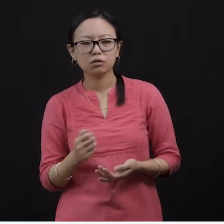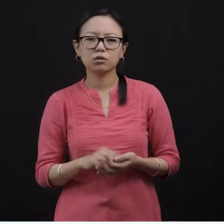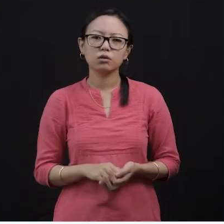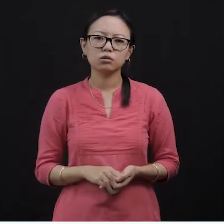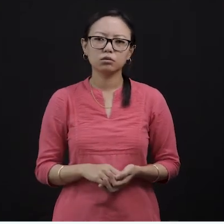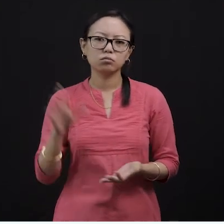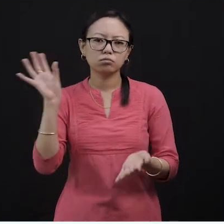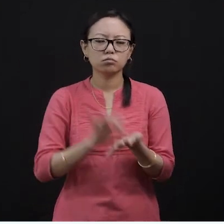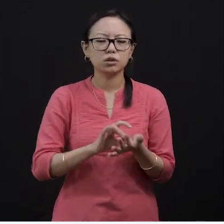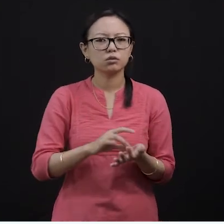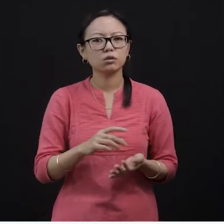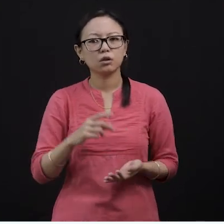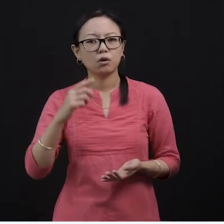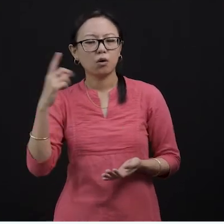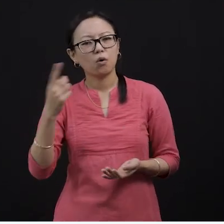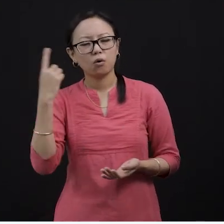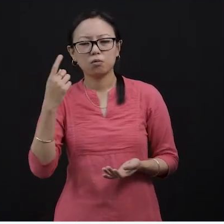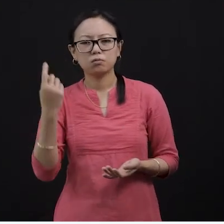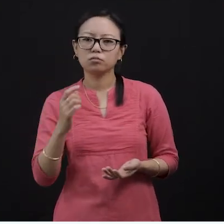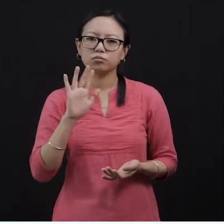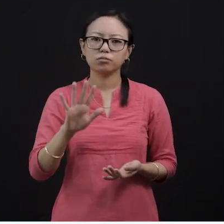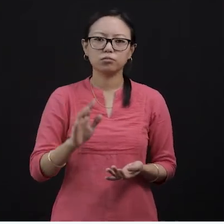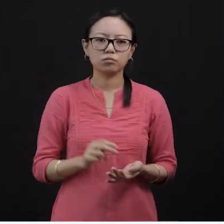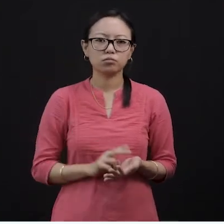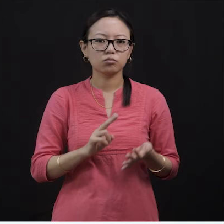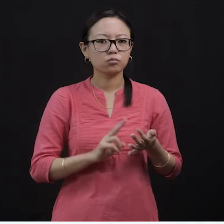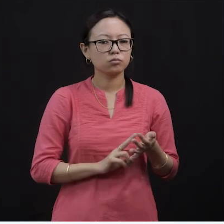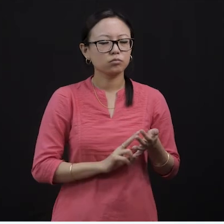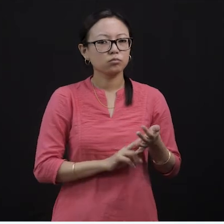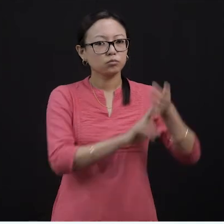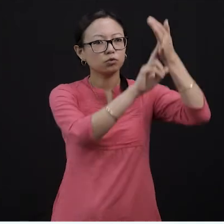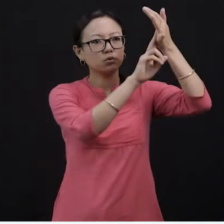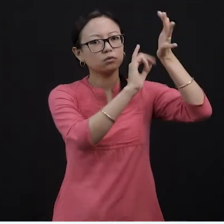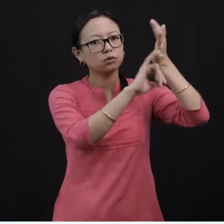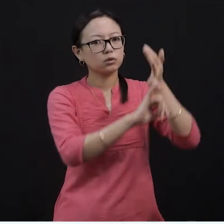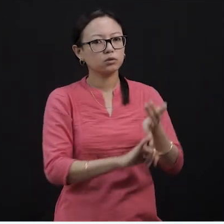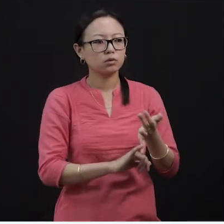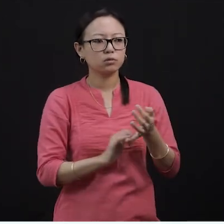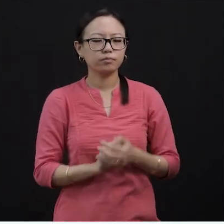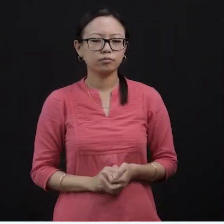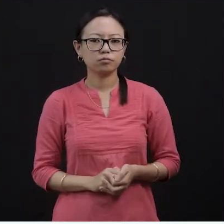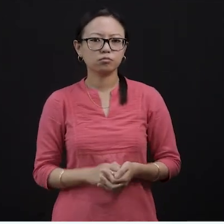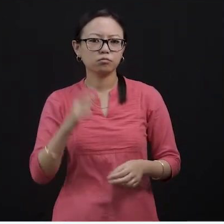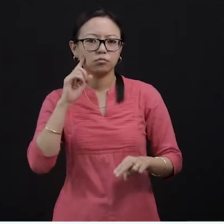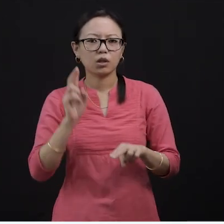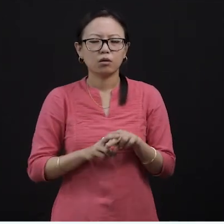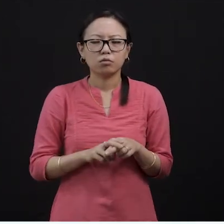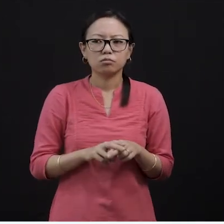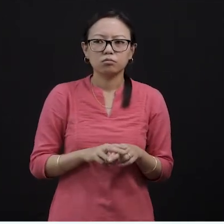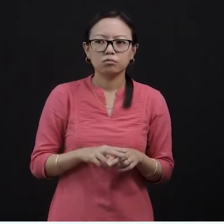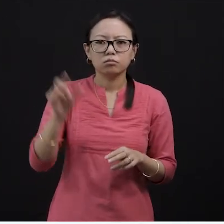two poles. If someone tells you that there are only one poles, or there is a possibility